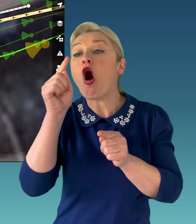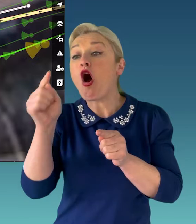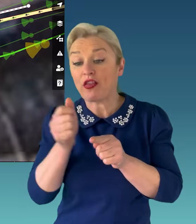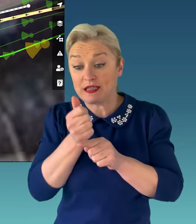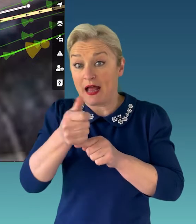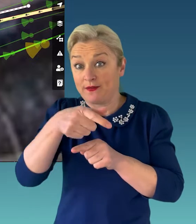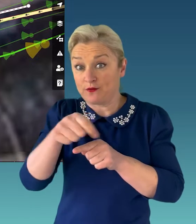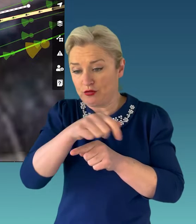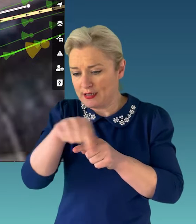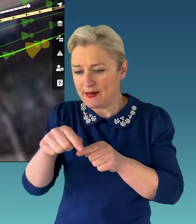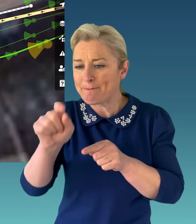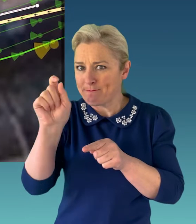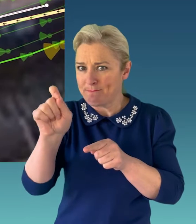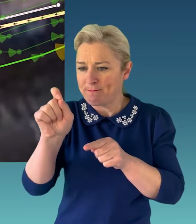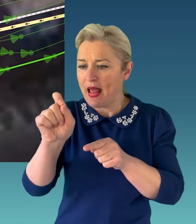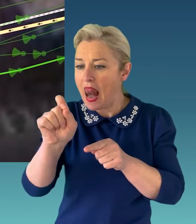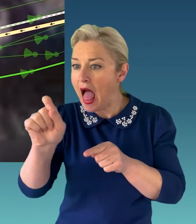there.